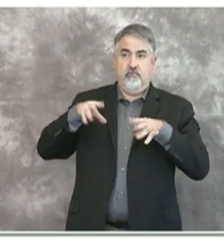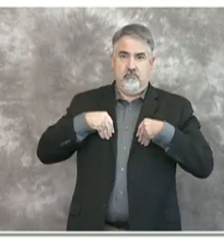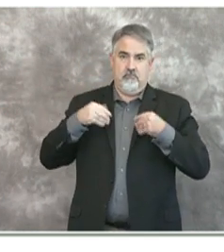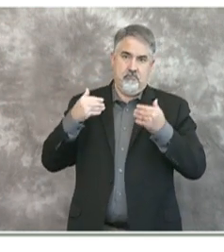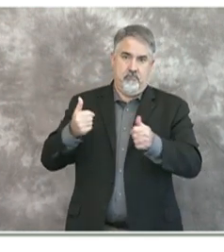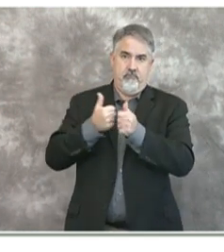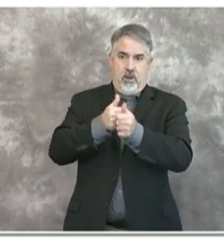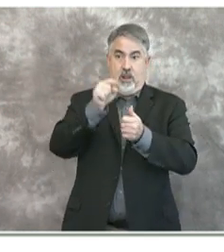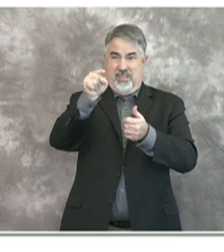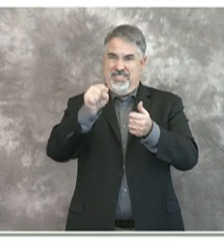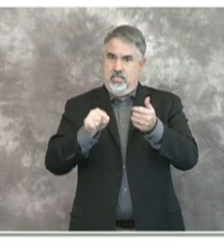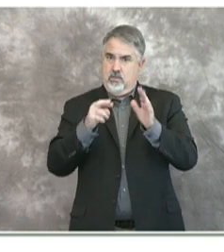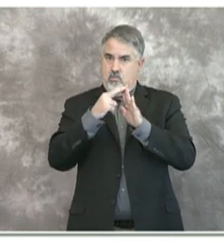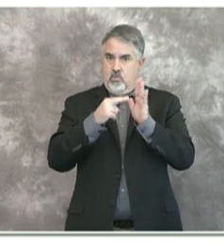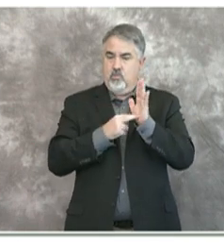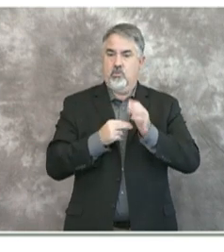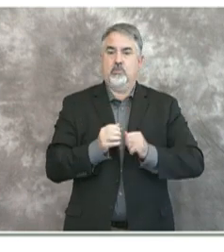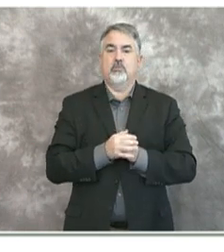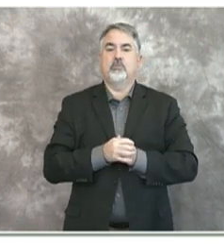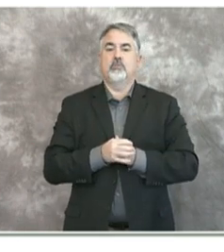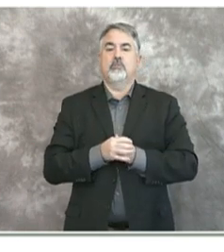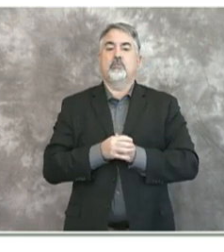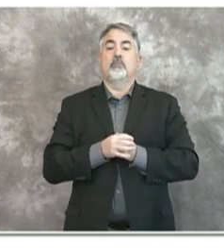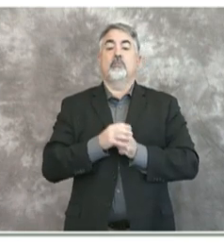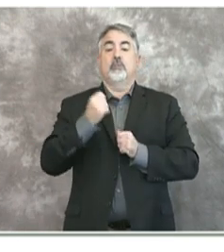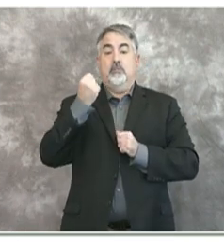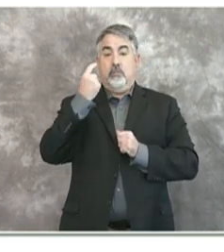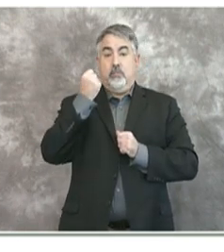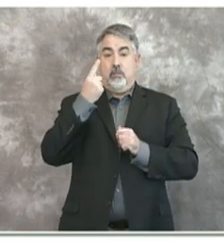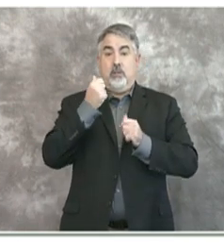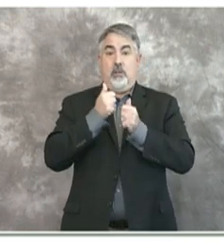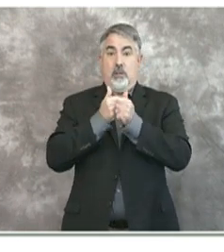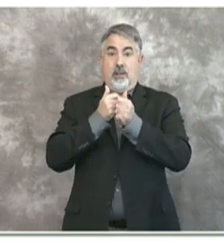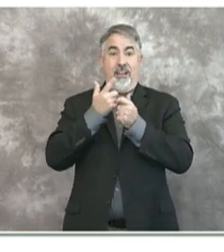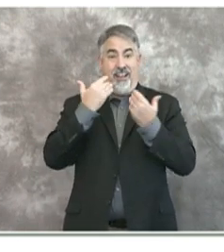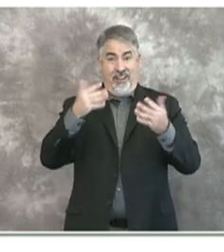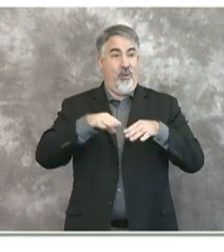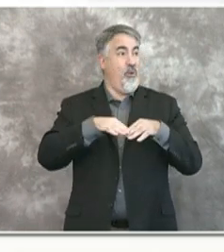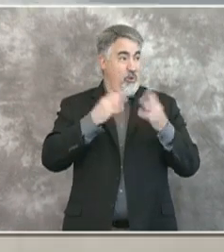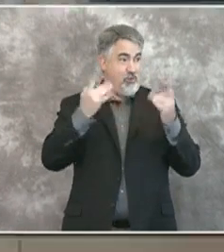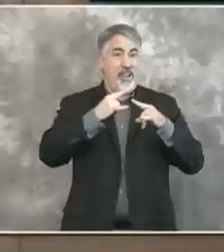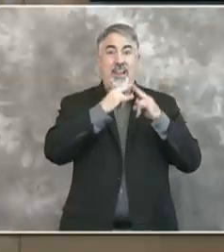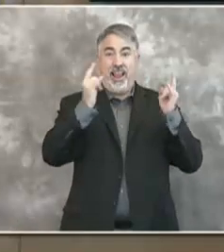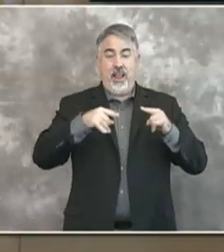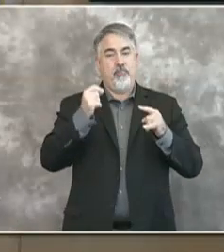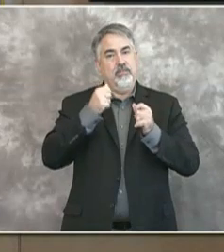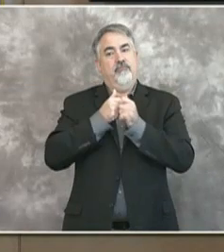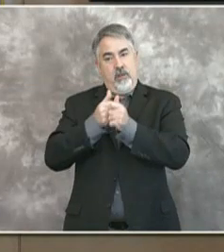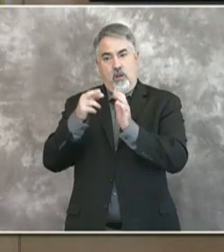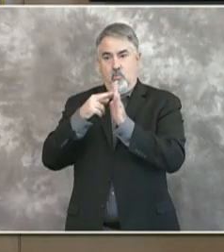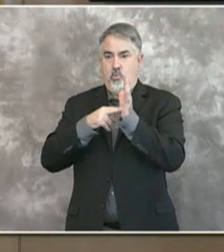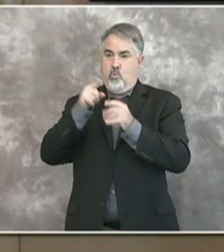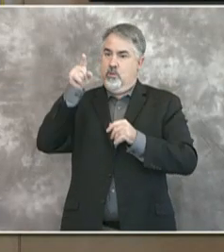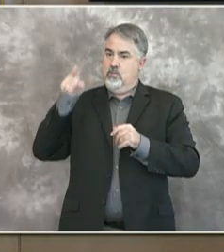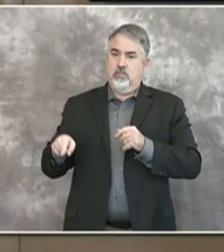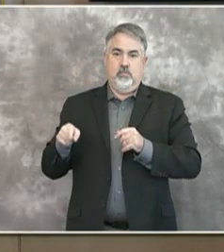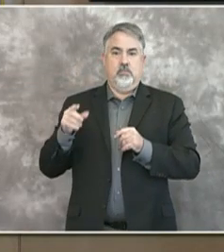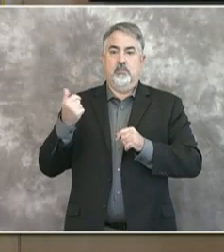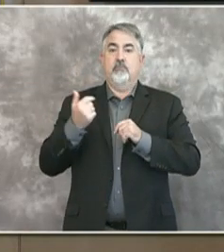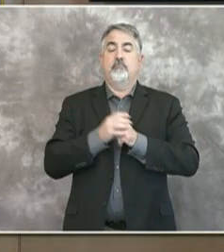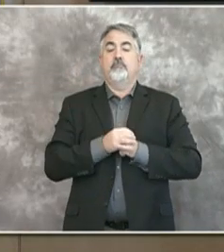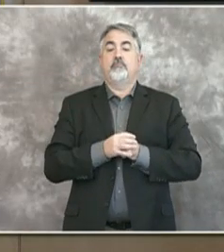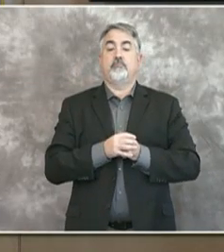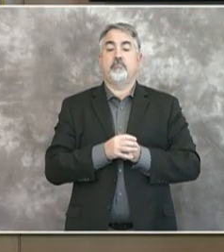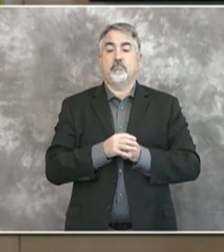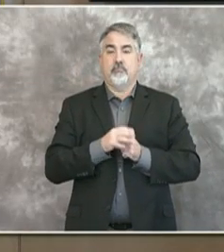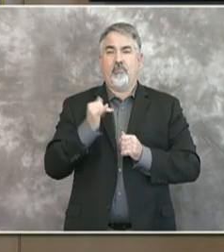campgrounds. If they do, they must meet our requirements. For County of San Diego campgrounds, you can get to our reservation portal